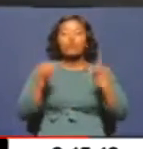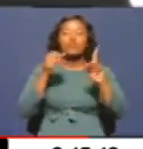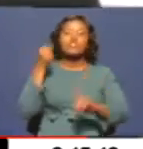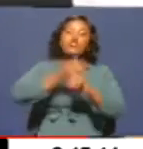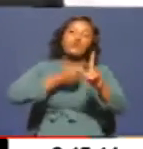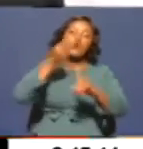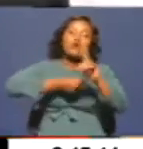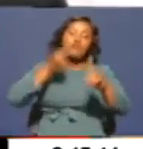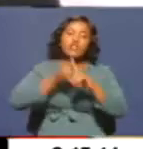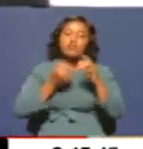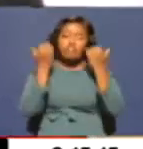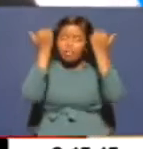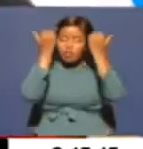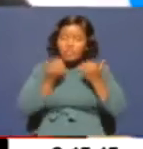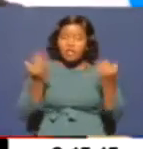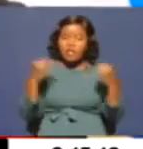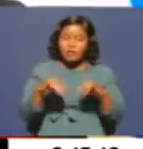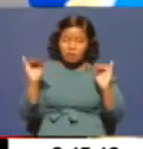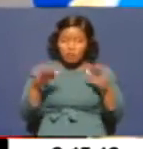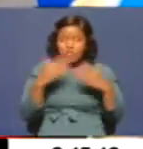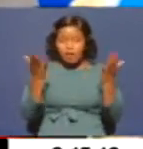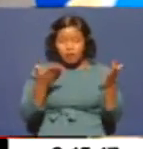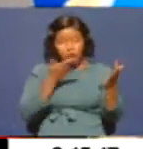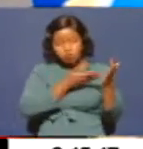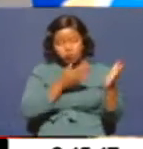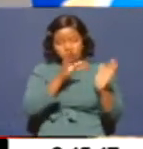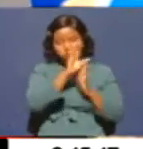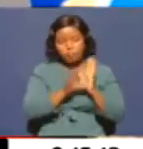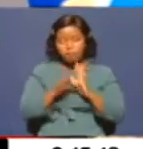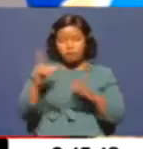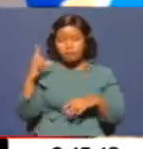judiciary as enshrined in law. For Prime Edition, I'm Ben Troy-Njue.